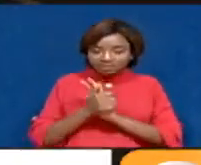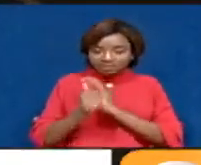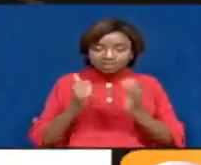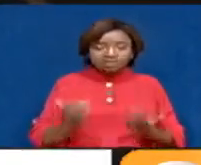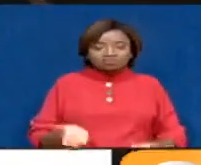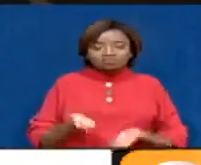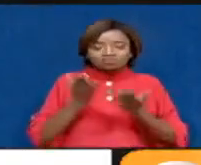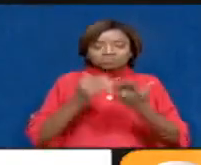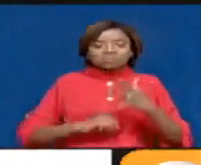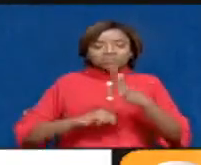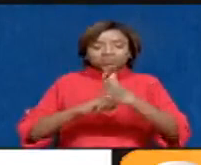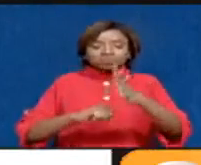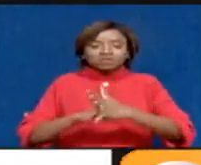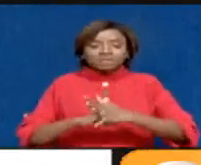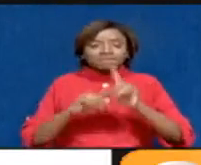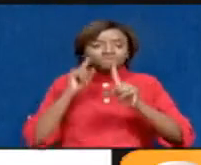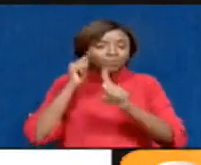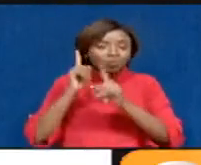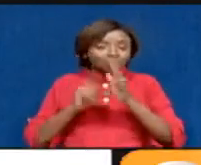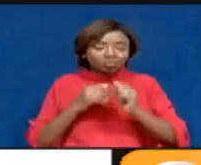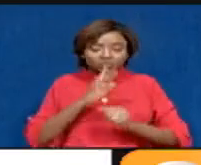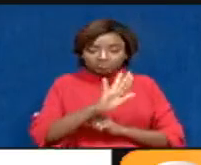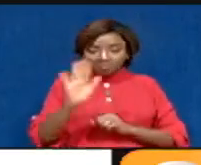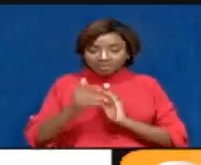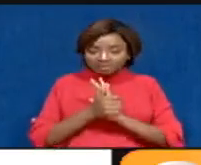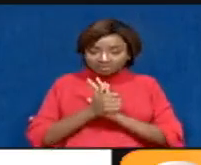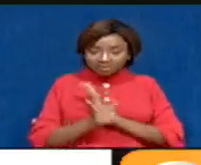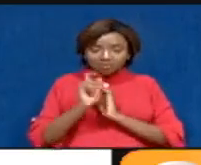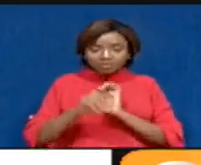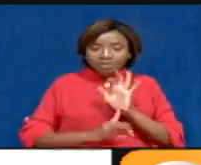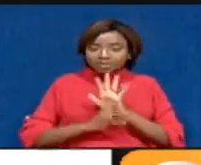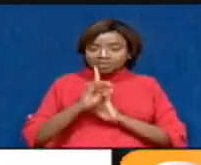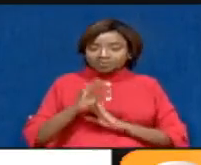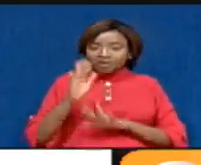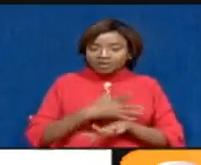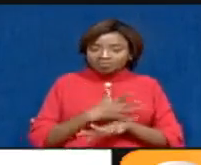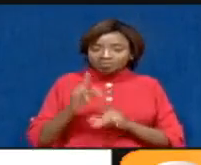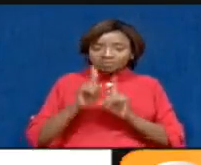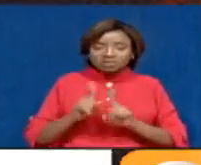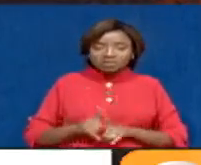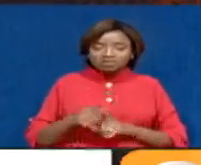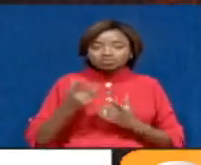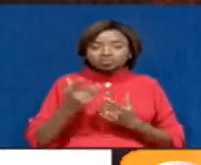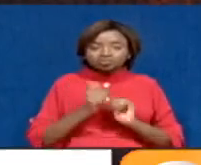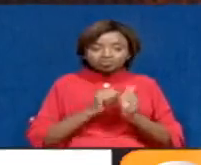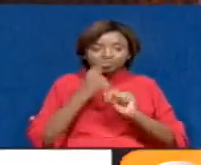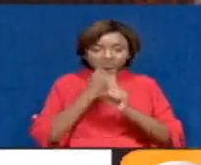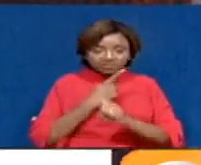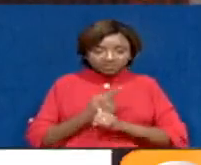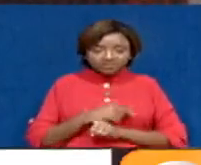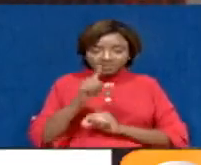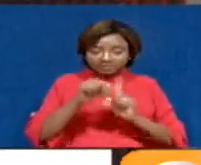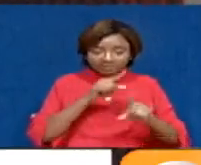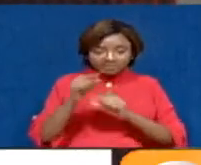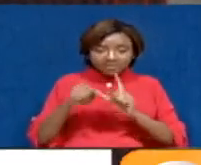Tusker Next Stars, seeking to develop talents in music and esports among young people. Selected artists